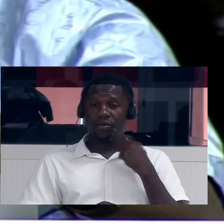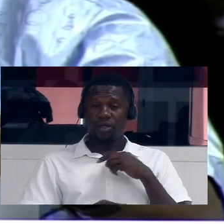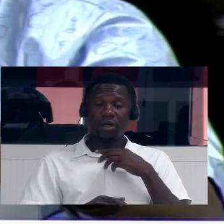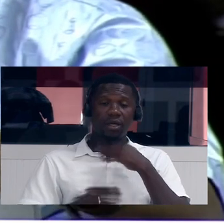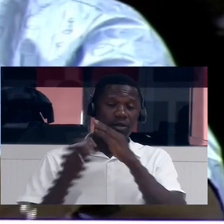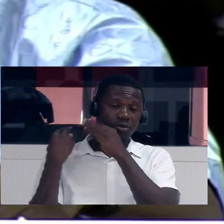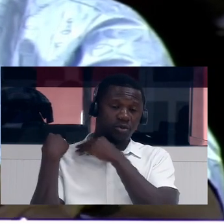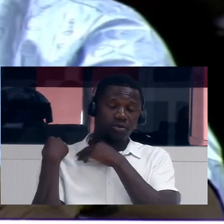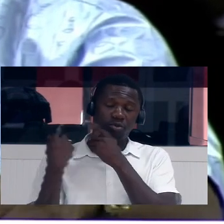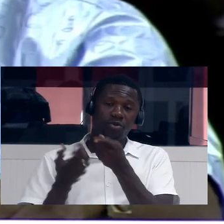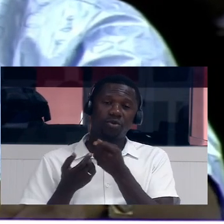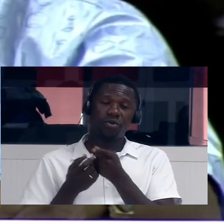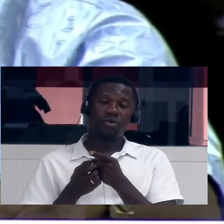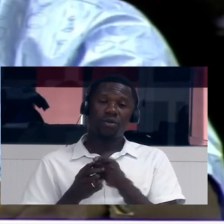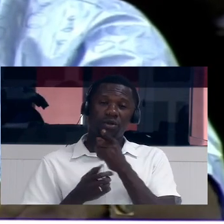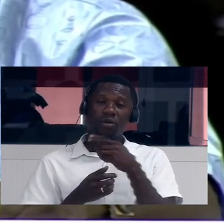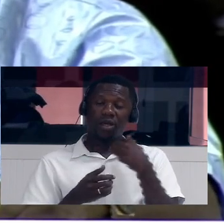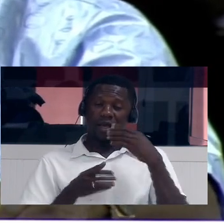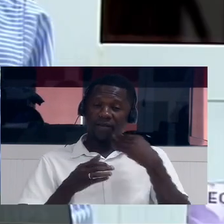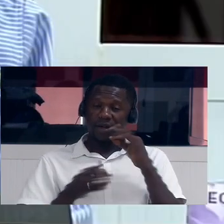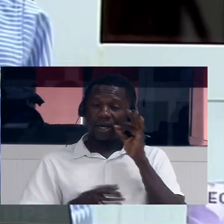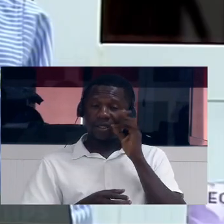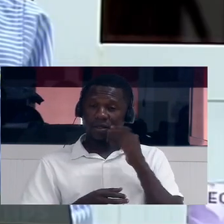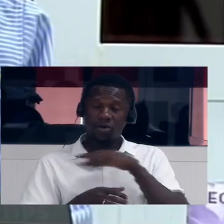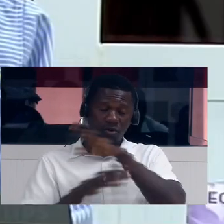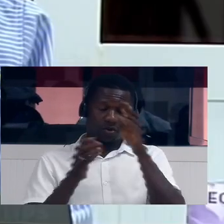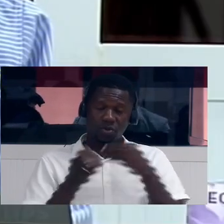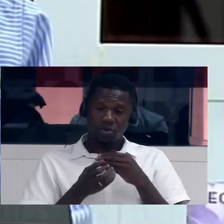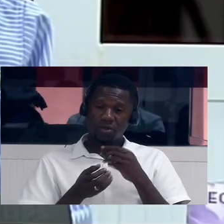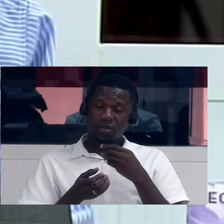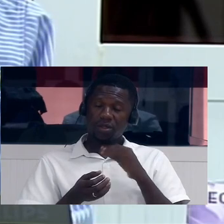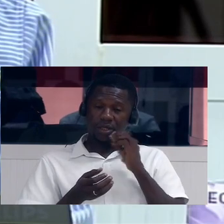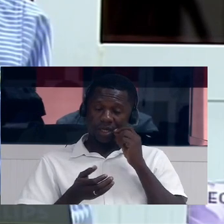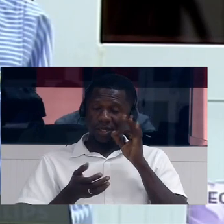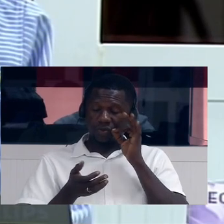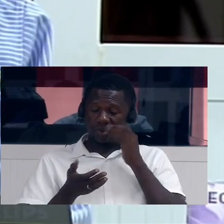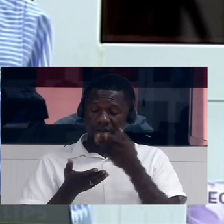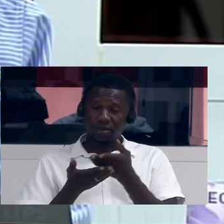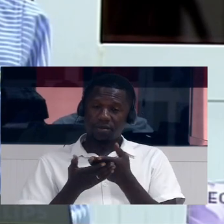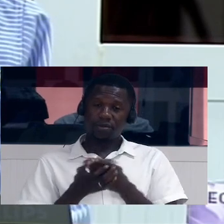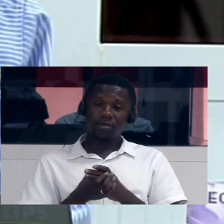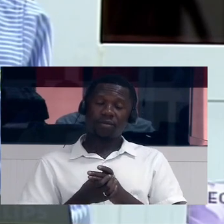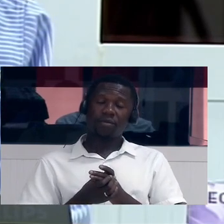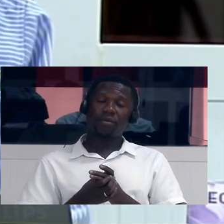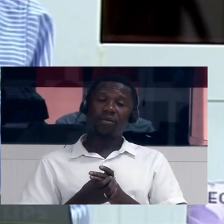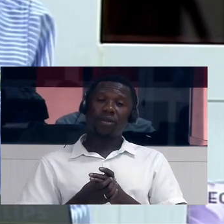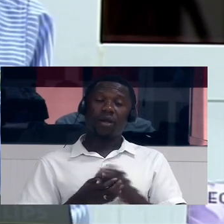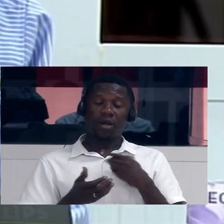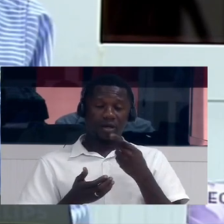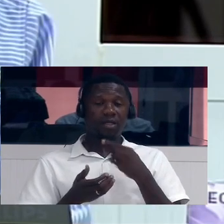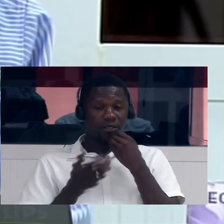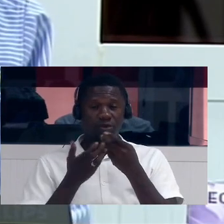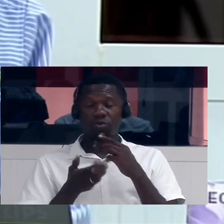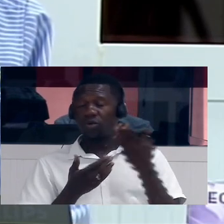Did you ever respond to any of those demands? I, as an individual, did not, because, as I said to you much earlier, I am seeing these